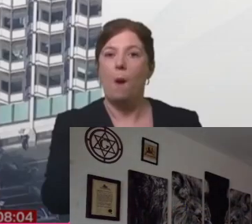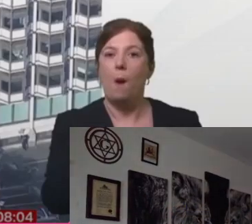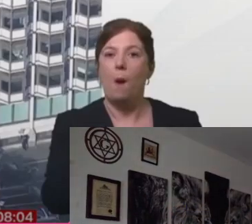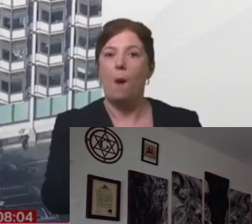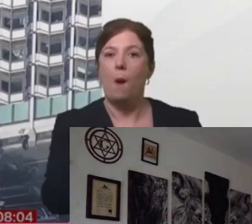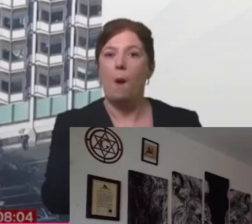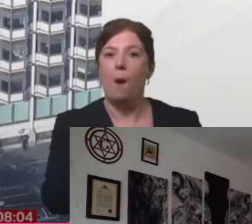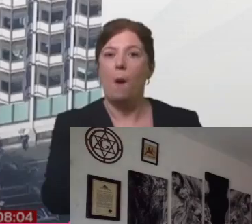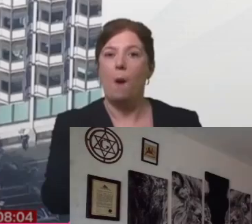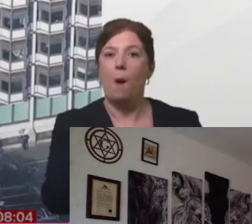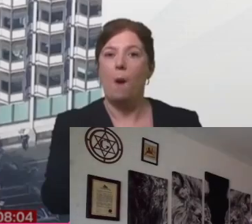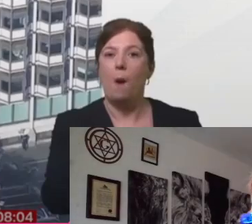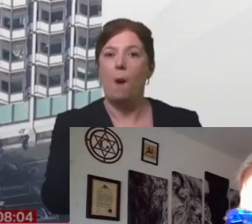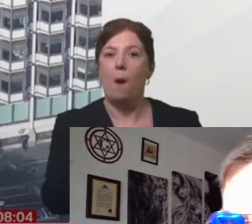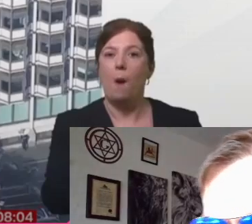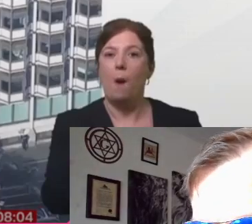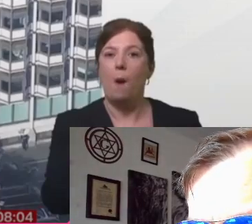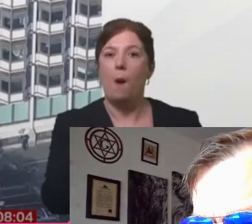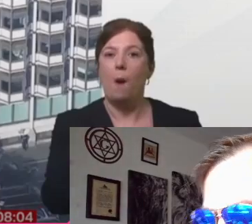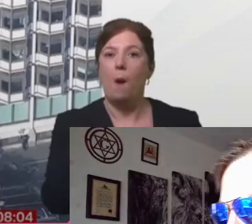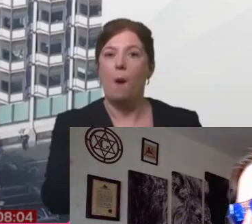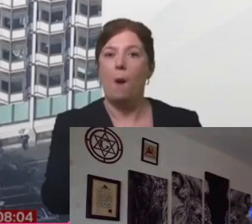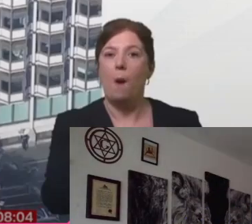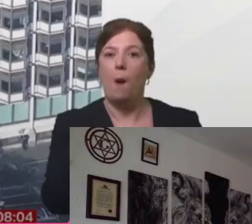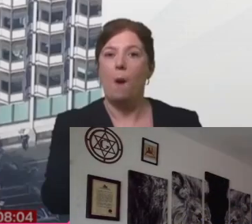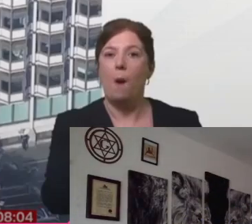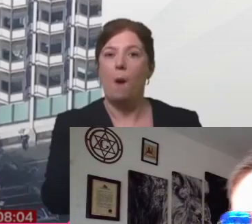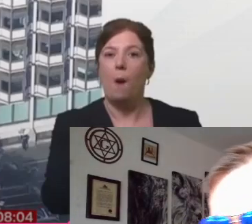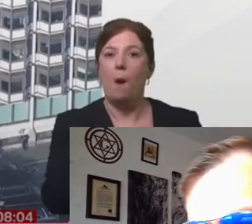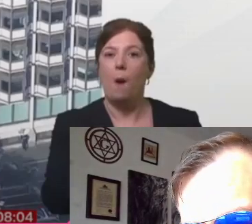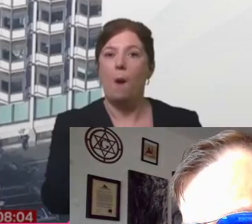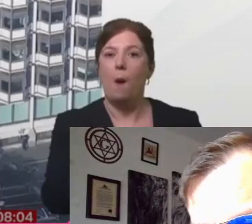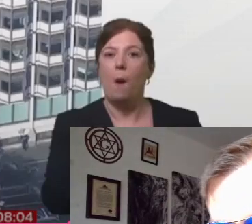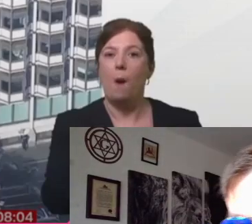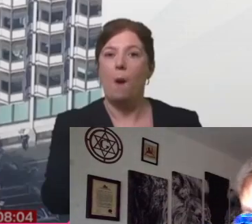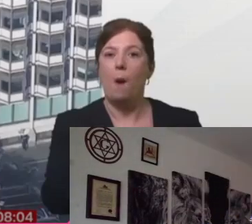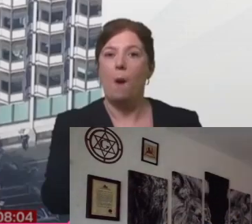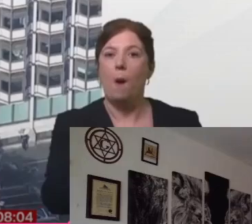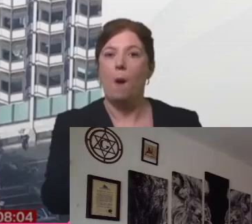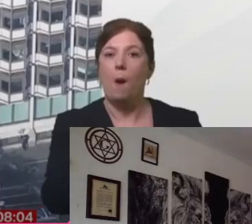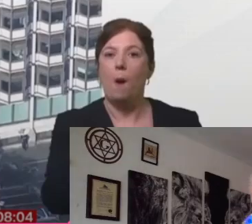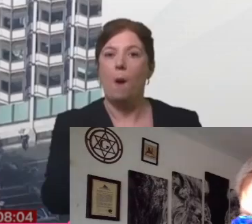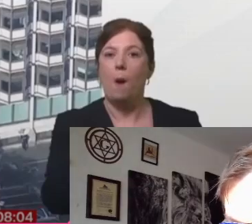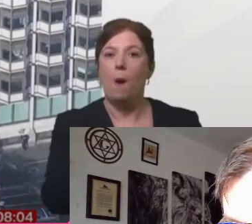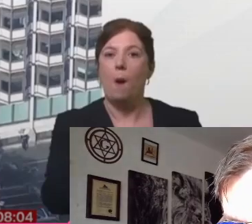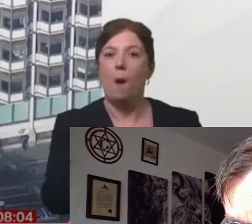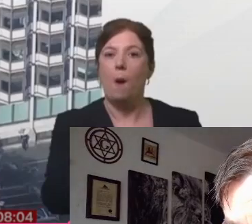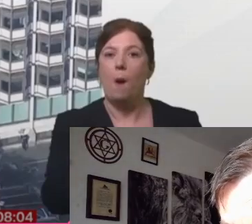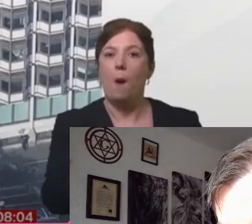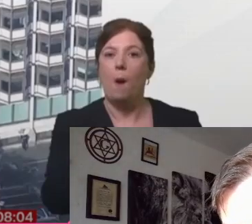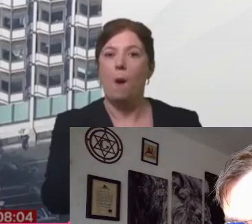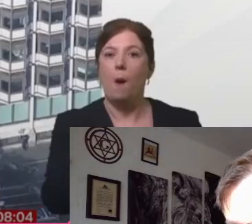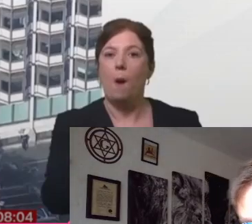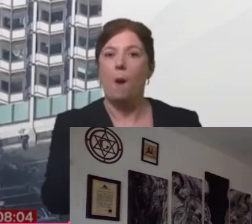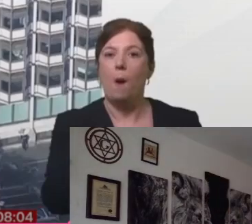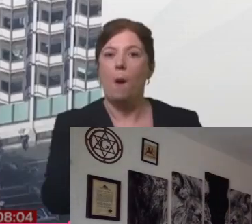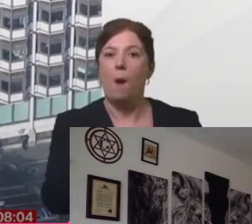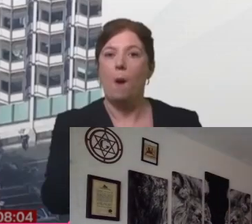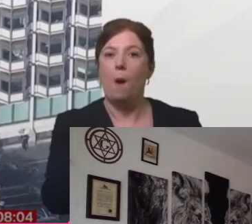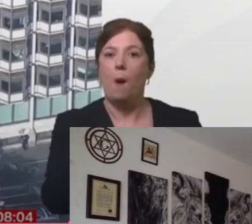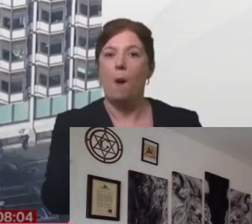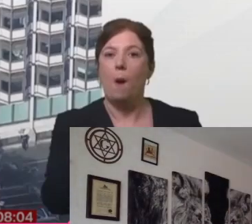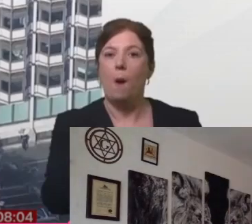fucking big fucking I'd be like Colonel Gaddafi, man. I'd join the army 100 times and get honours and medals for doing